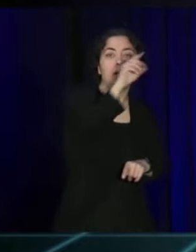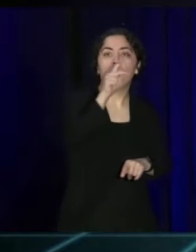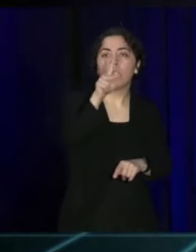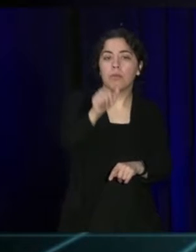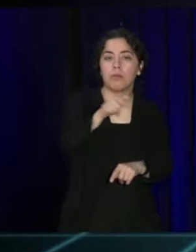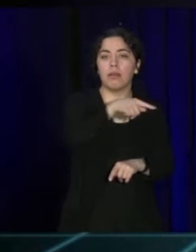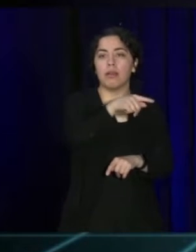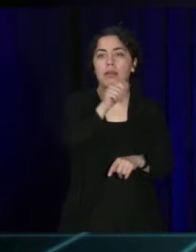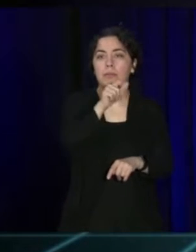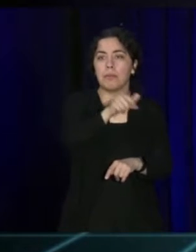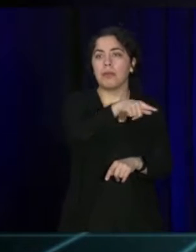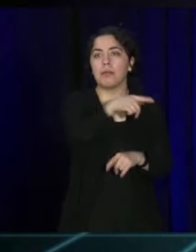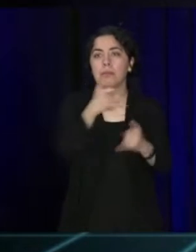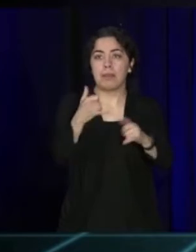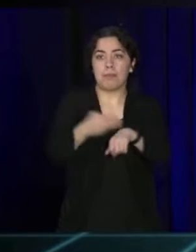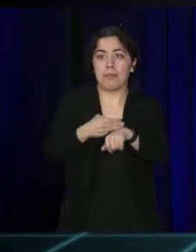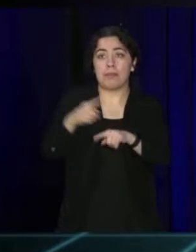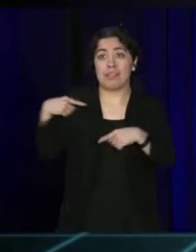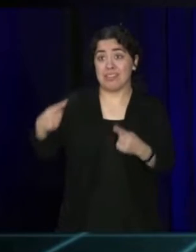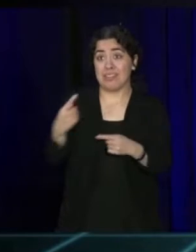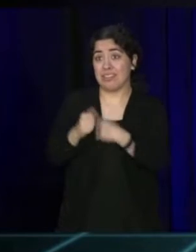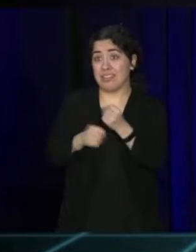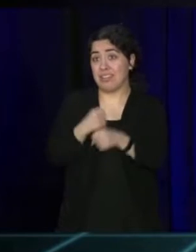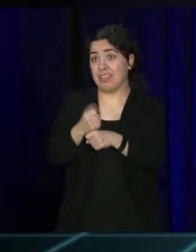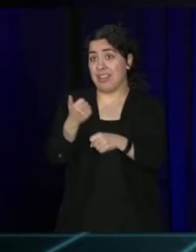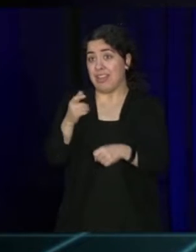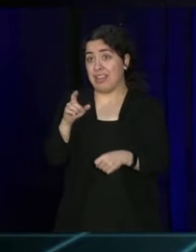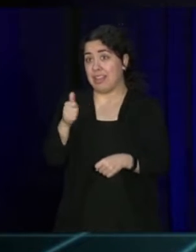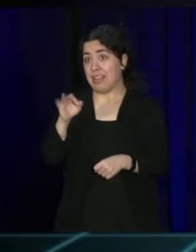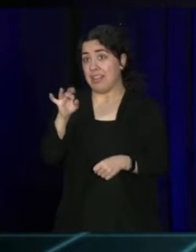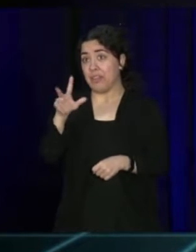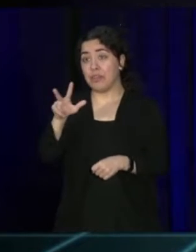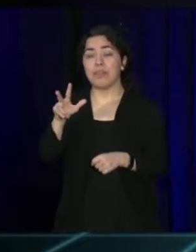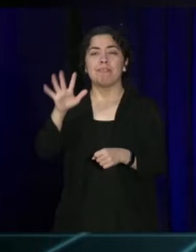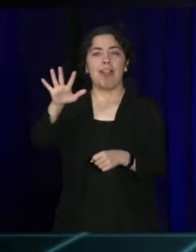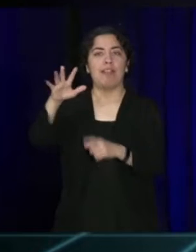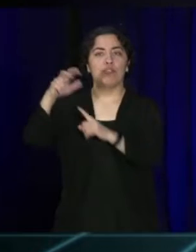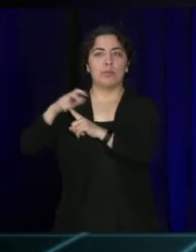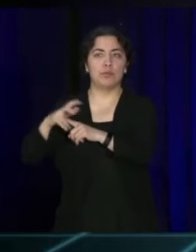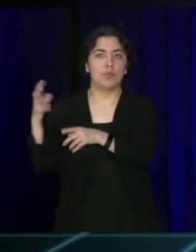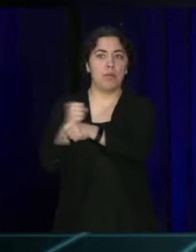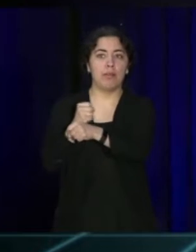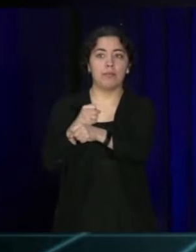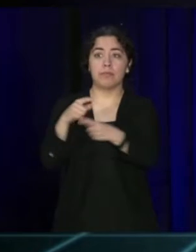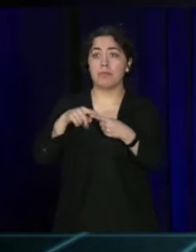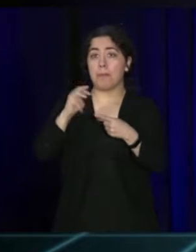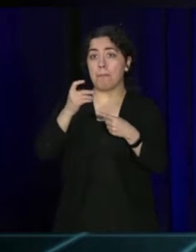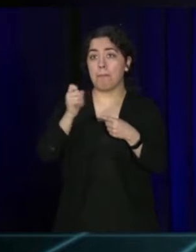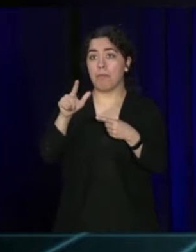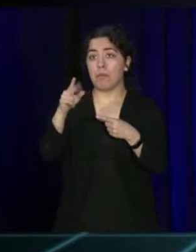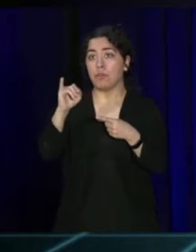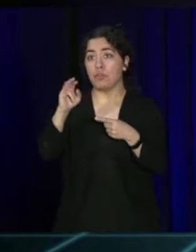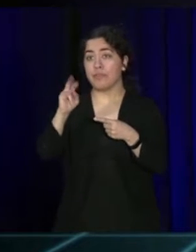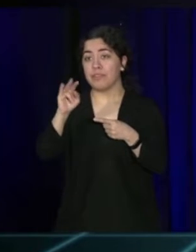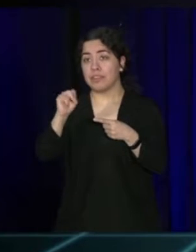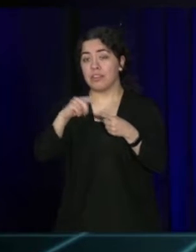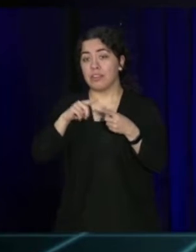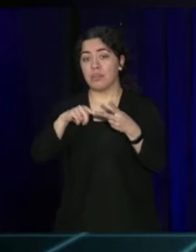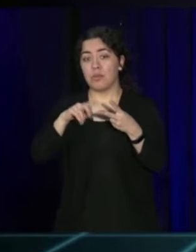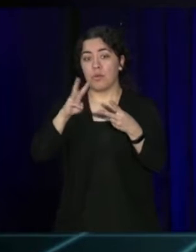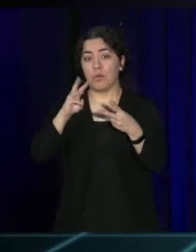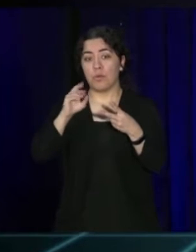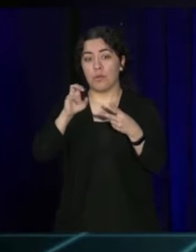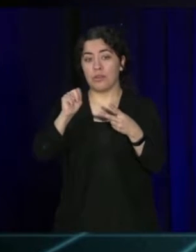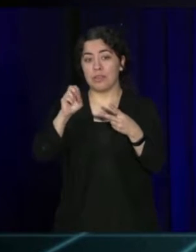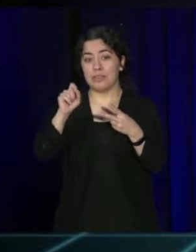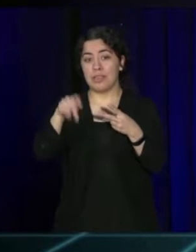And since '83, they won 5 championships. So they had Michael Irvin, Warren Sapp, Dwayne "The Rock" Johnson, all played